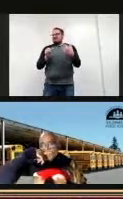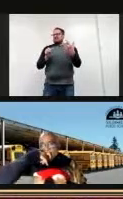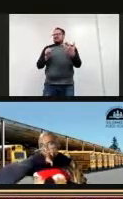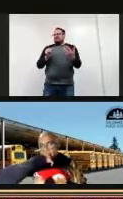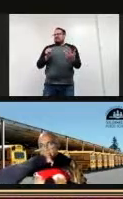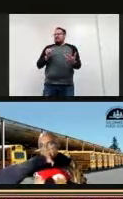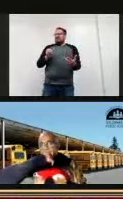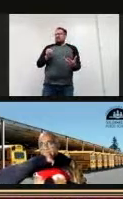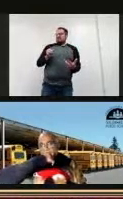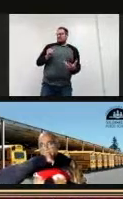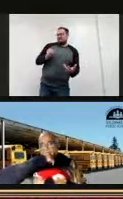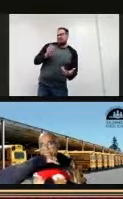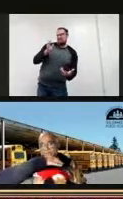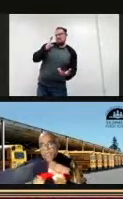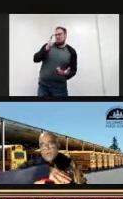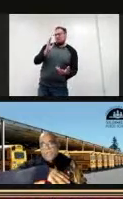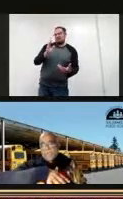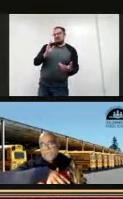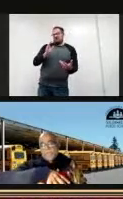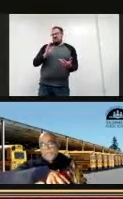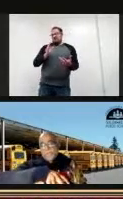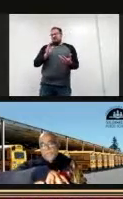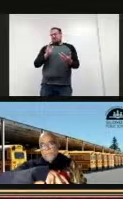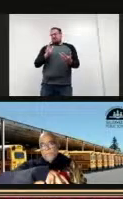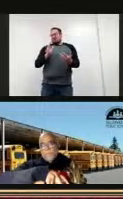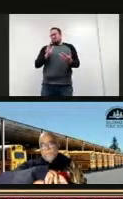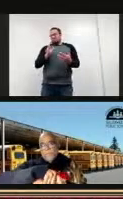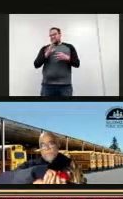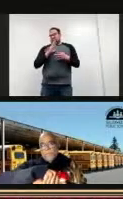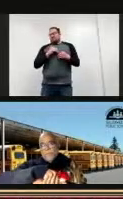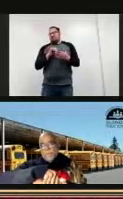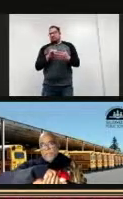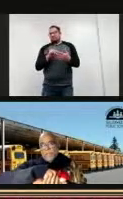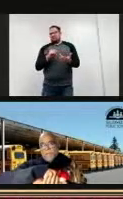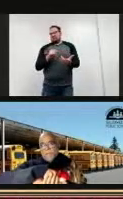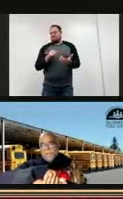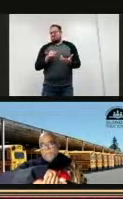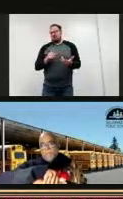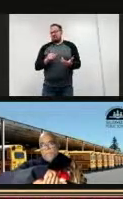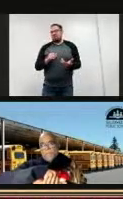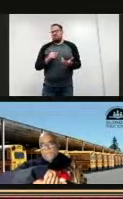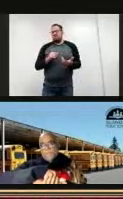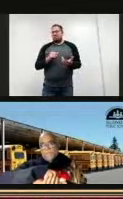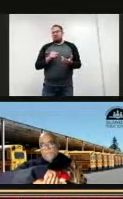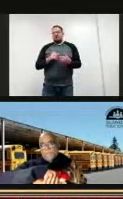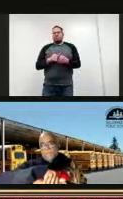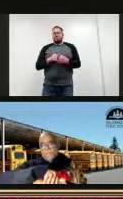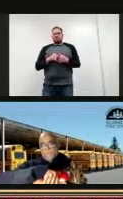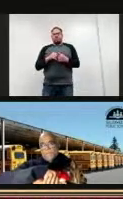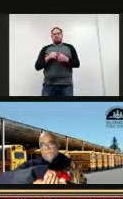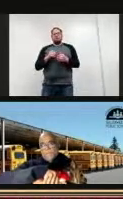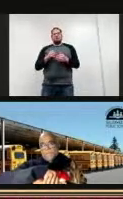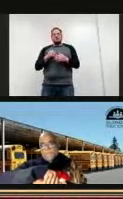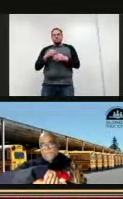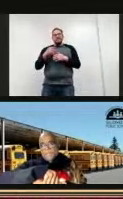validate those issues. But I think that over time it will